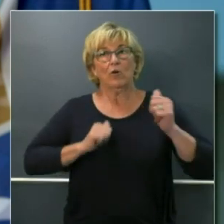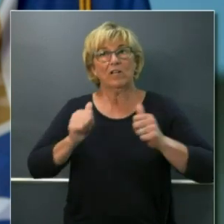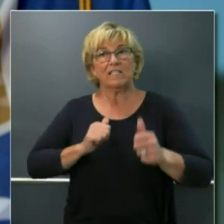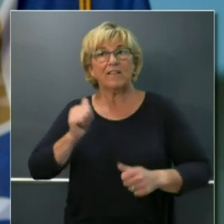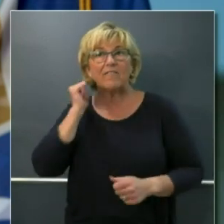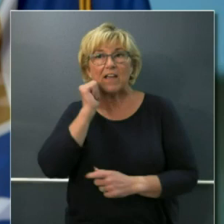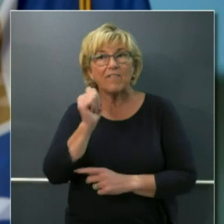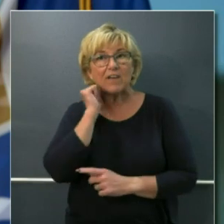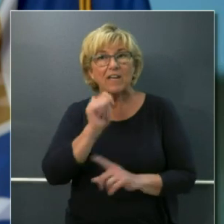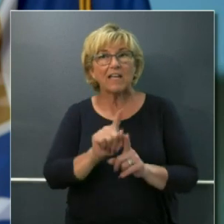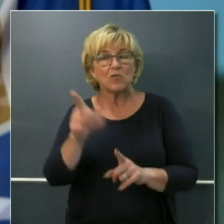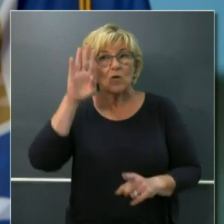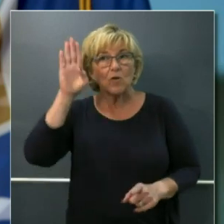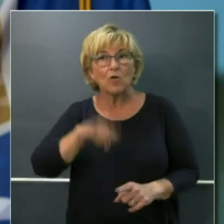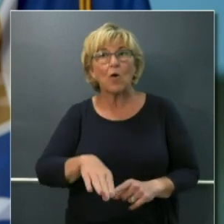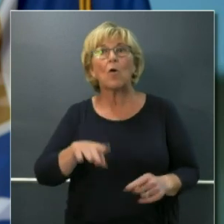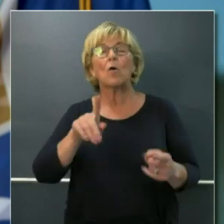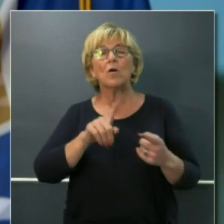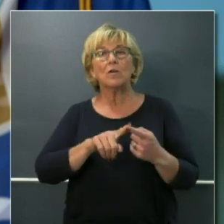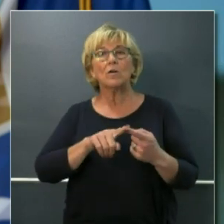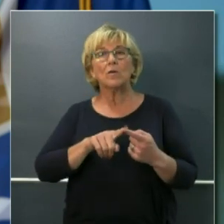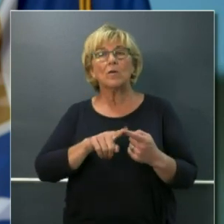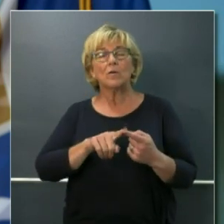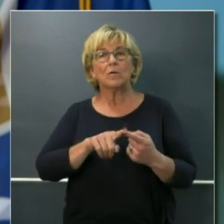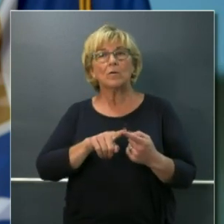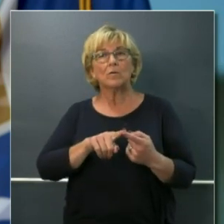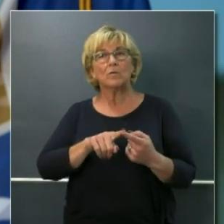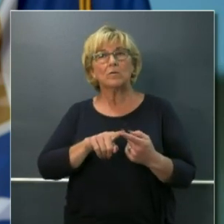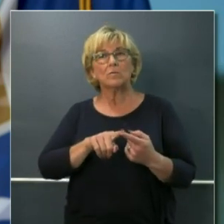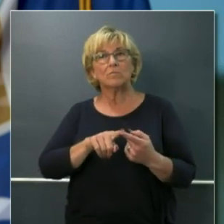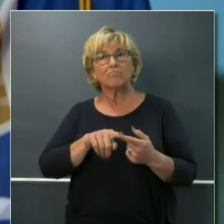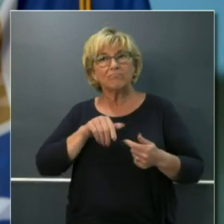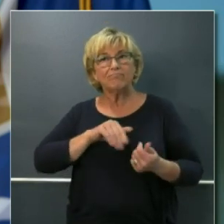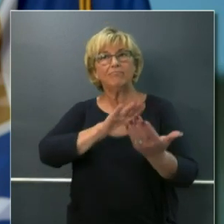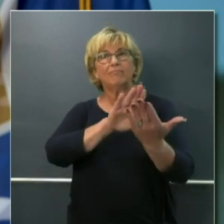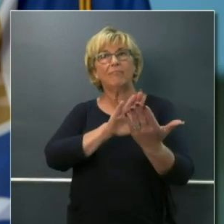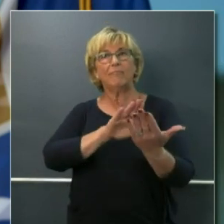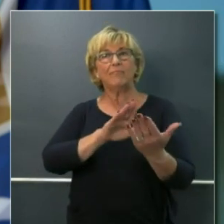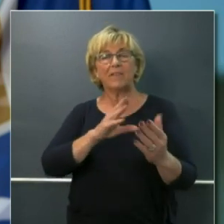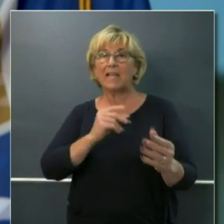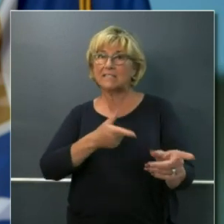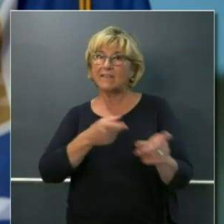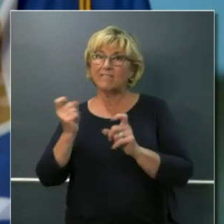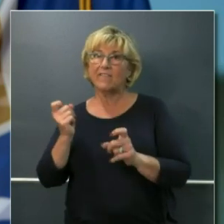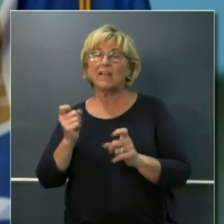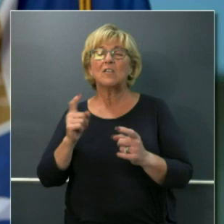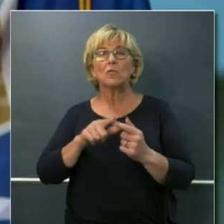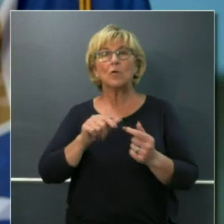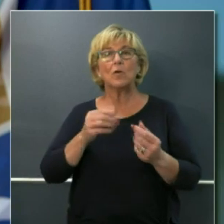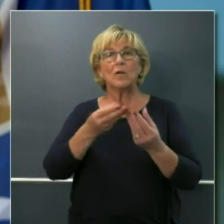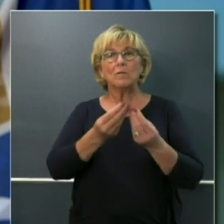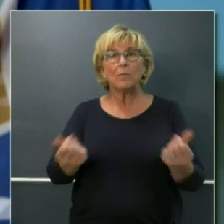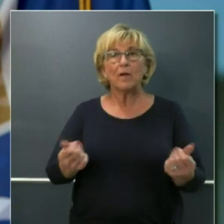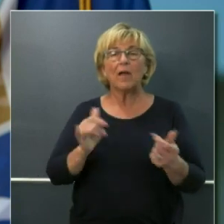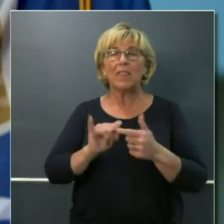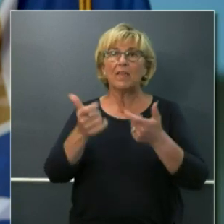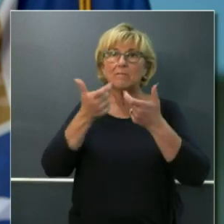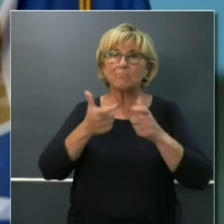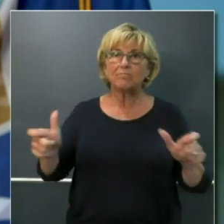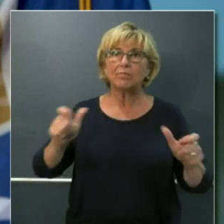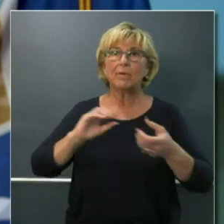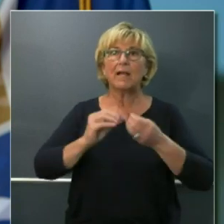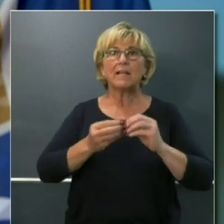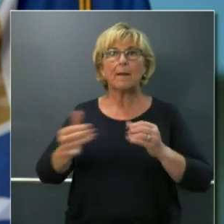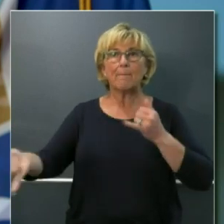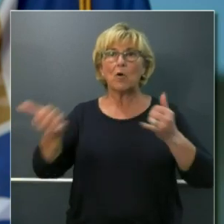daily basis, as you know, to try to tackle and as quickly as we can to address the magnitude of the number of